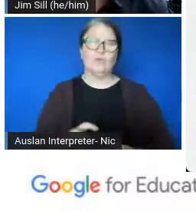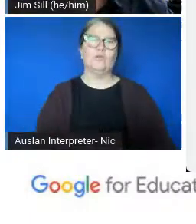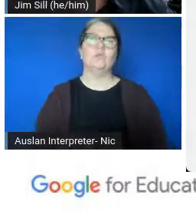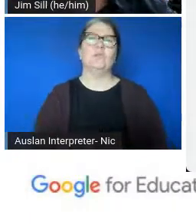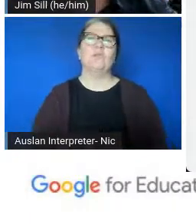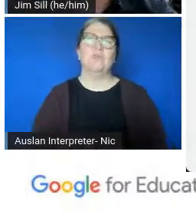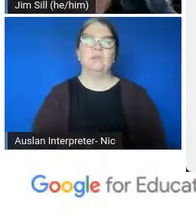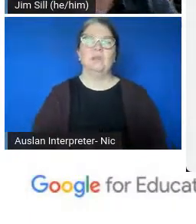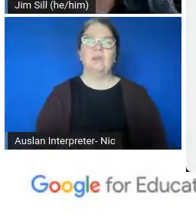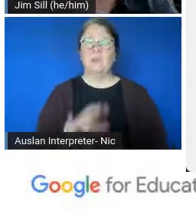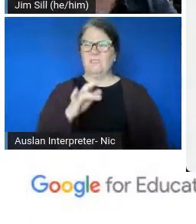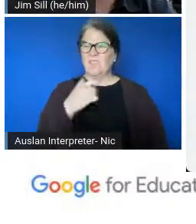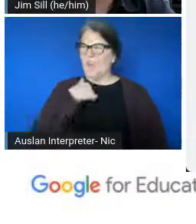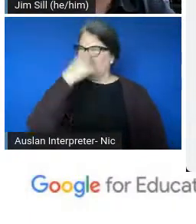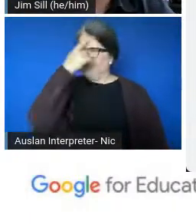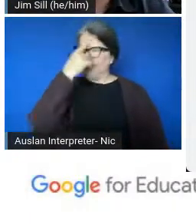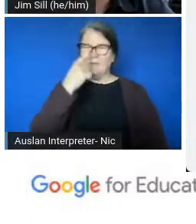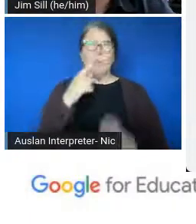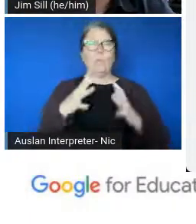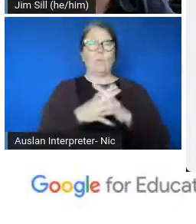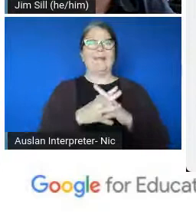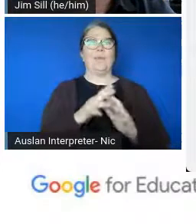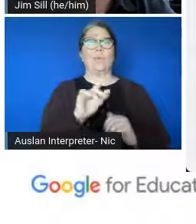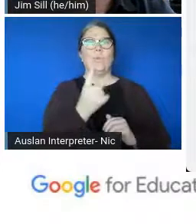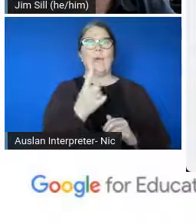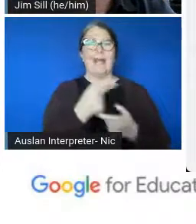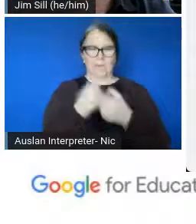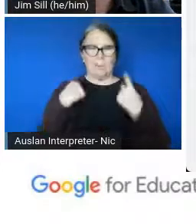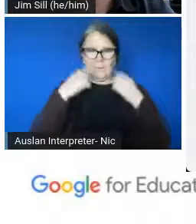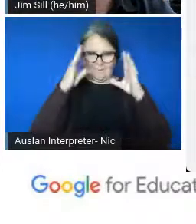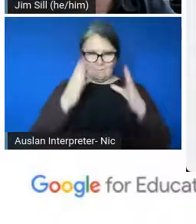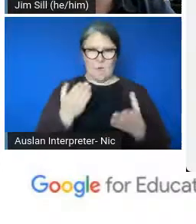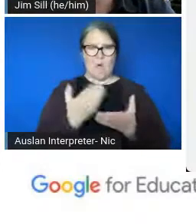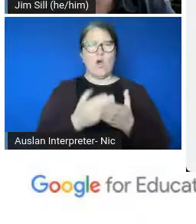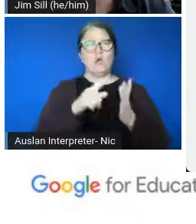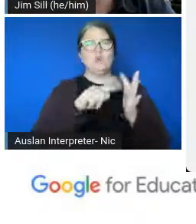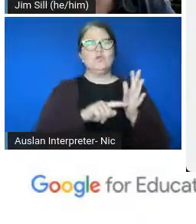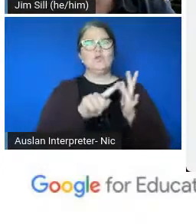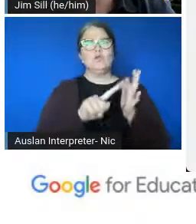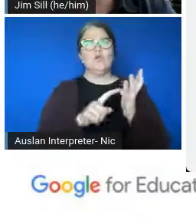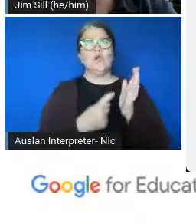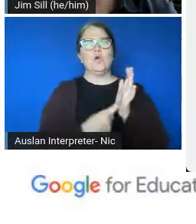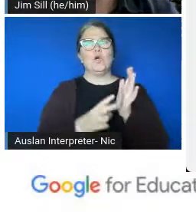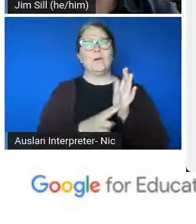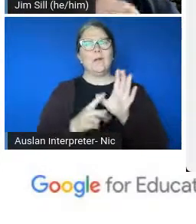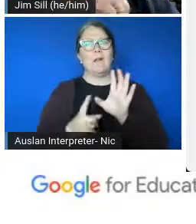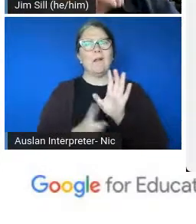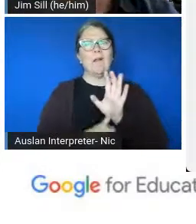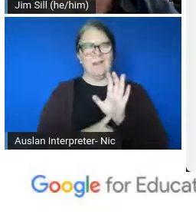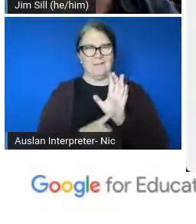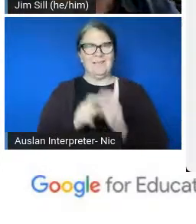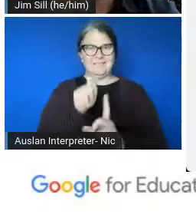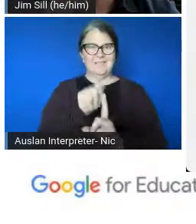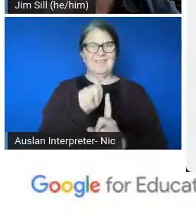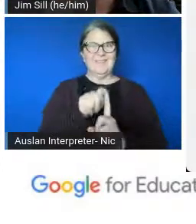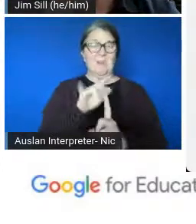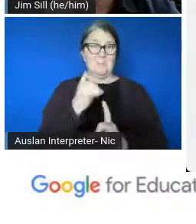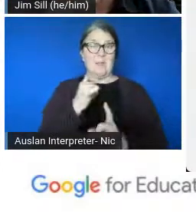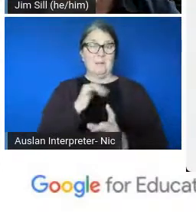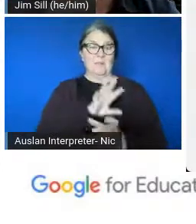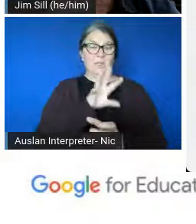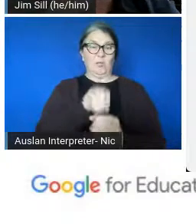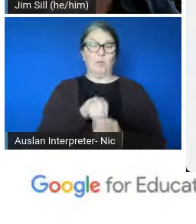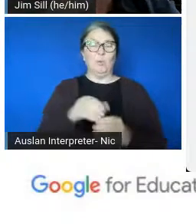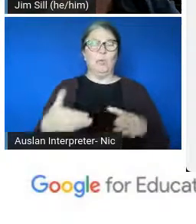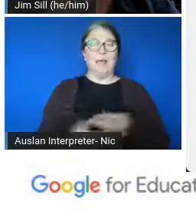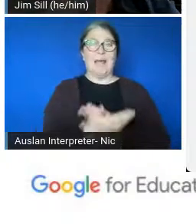at, I think in week 1, that Chris shared with us, they might have their journal on that sympathy page.